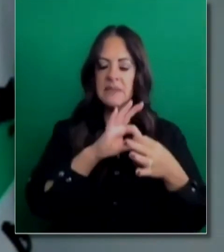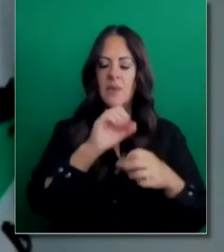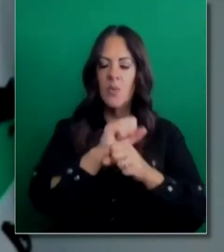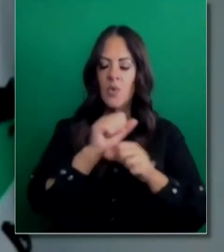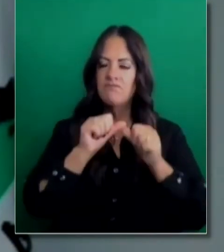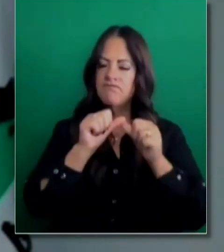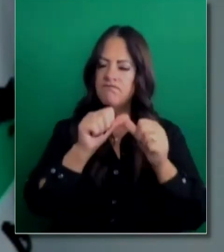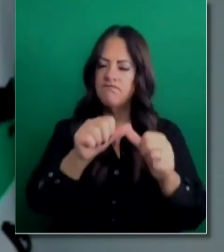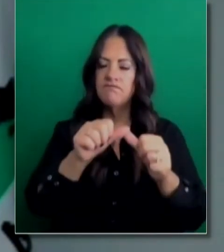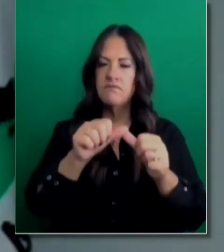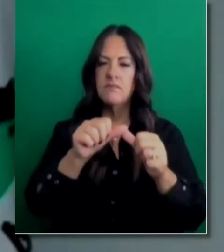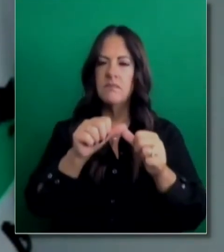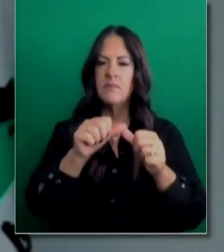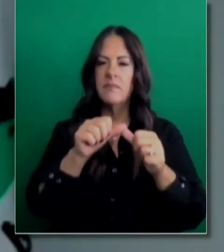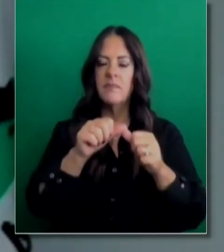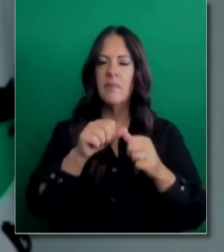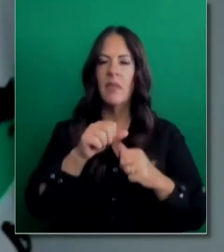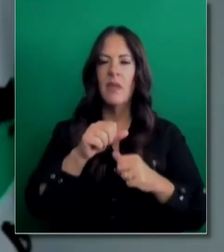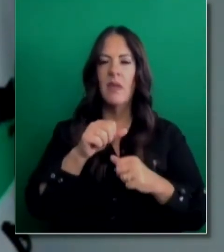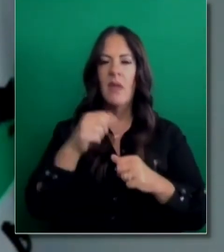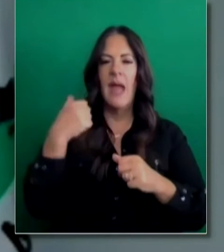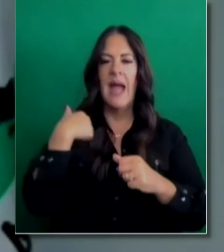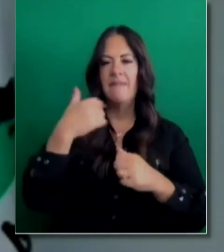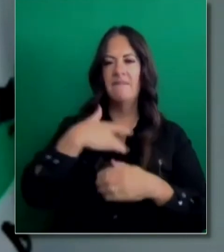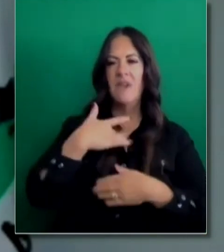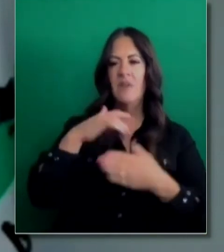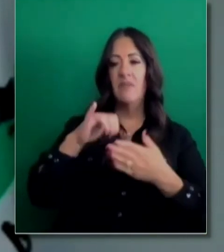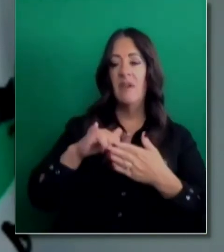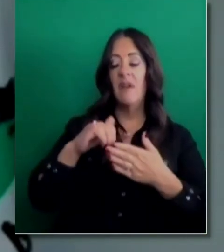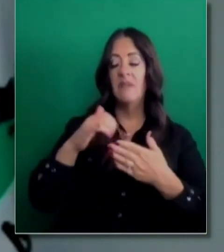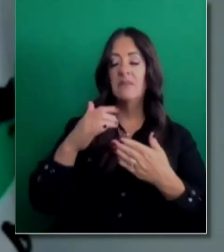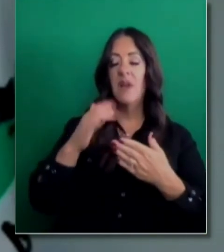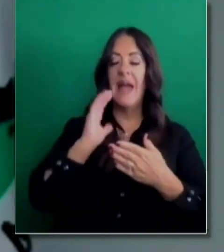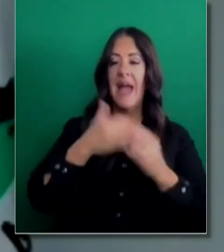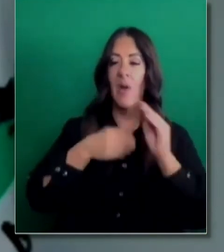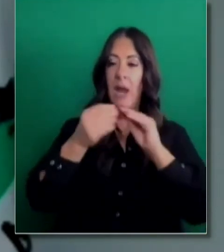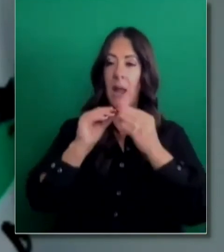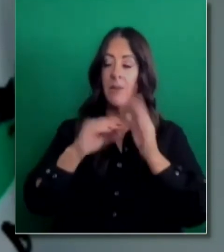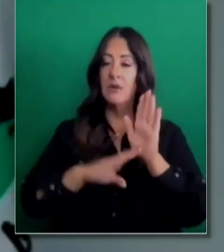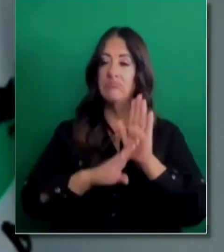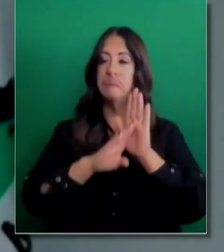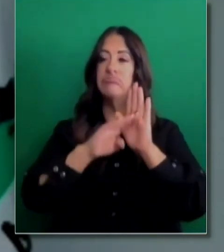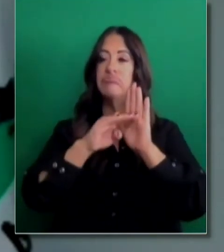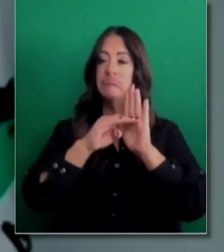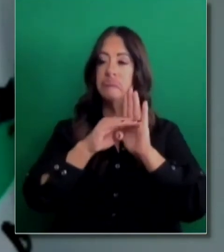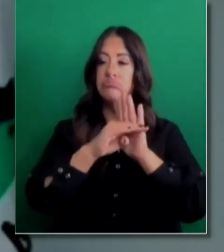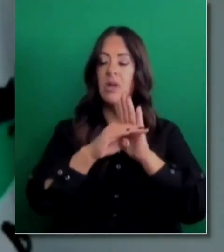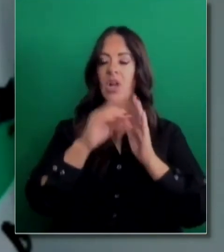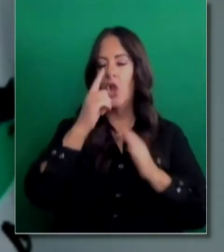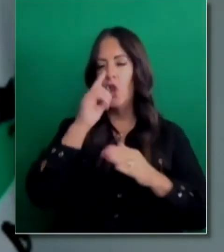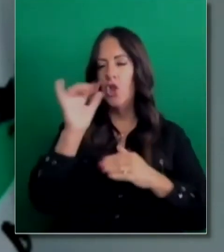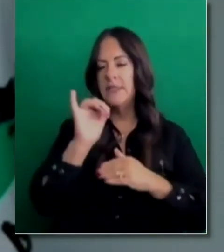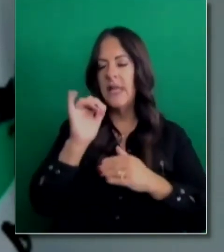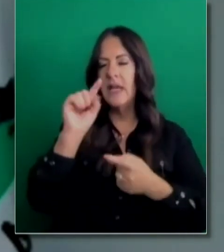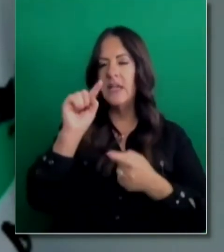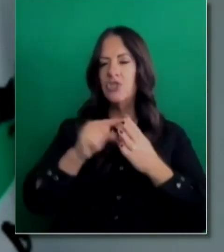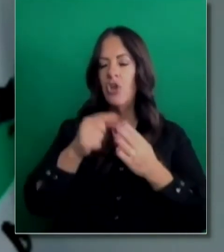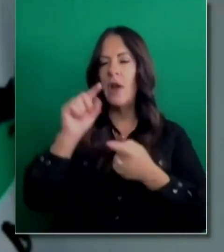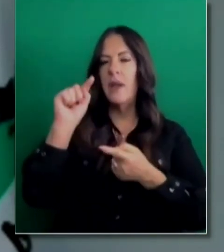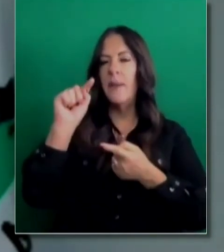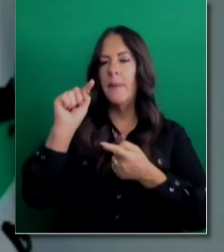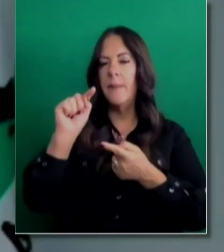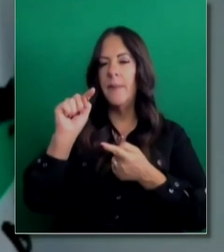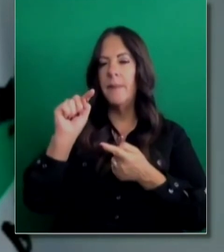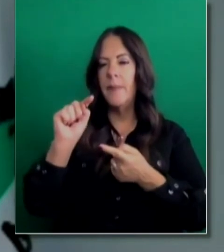absolutely, I think we're in the early parts of that holiday surge. It looks encouraging at the moment, and we'll keep